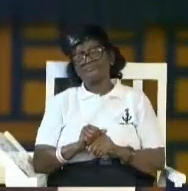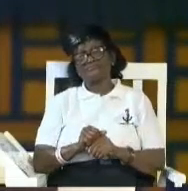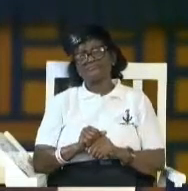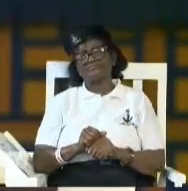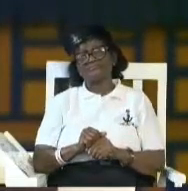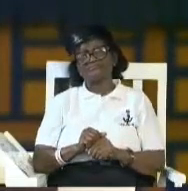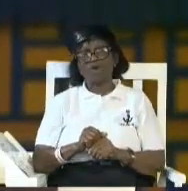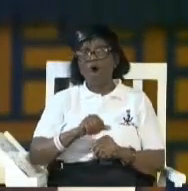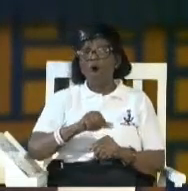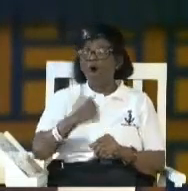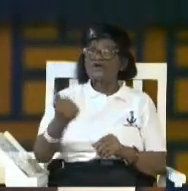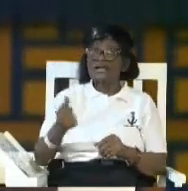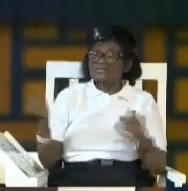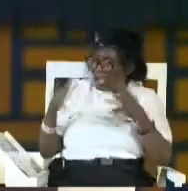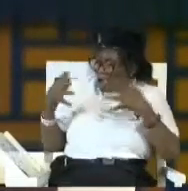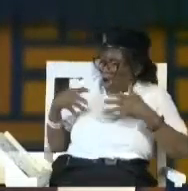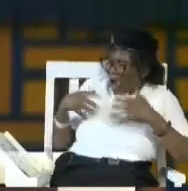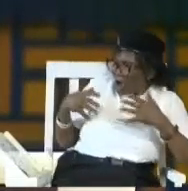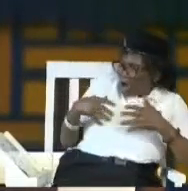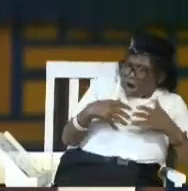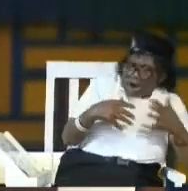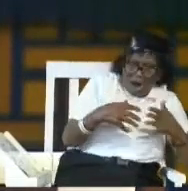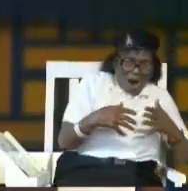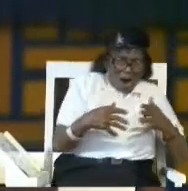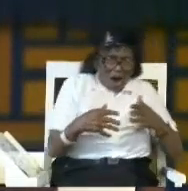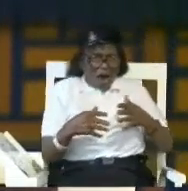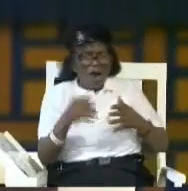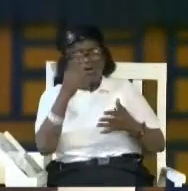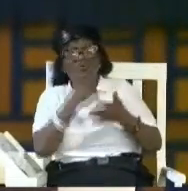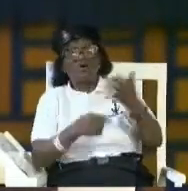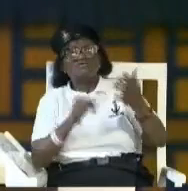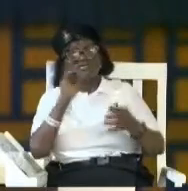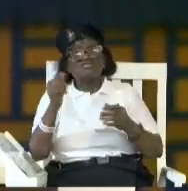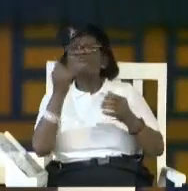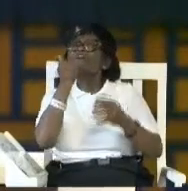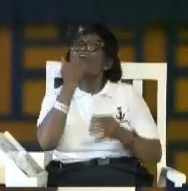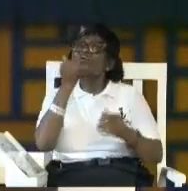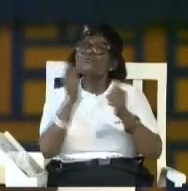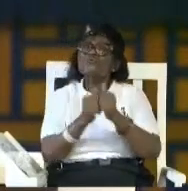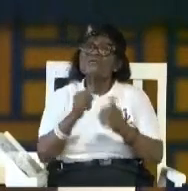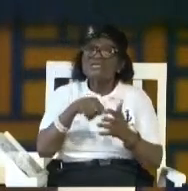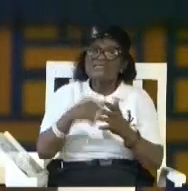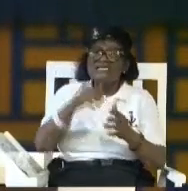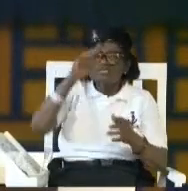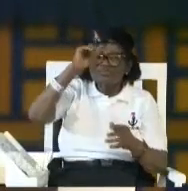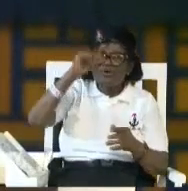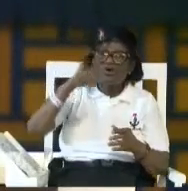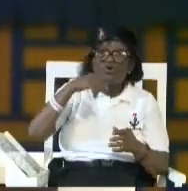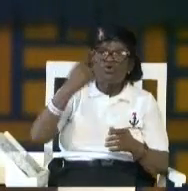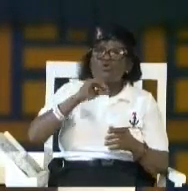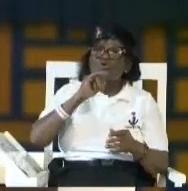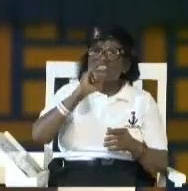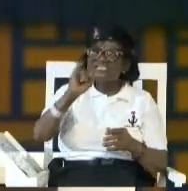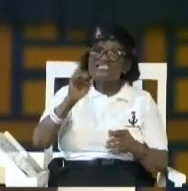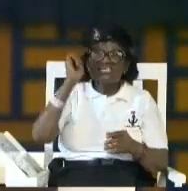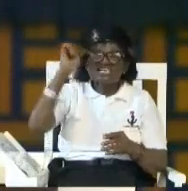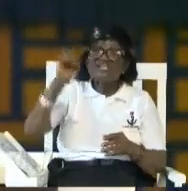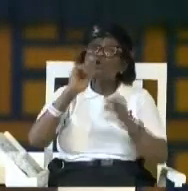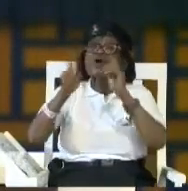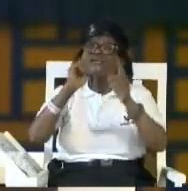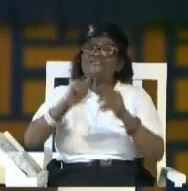All the others were trembling. "What's wrong with this boy? Who is he talking to?"